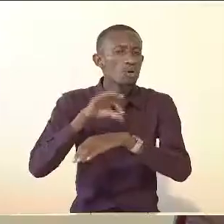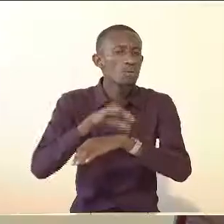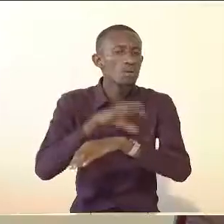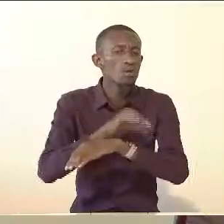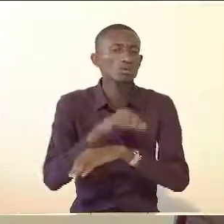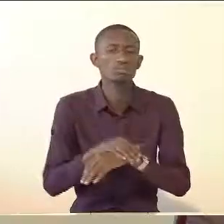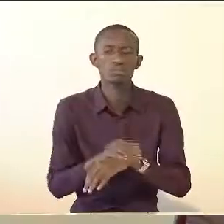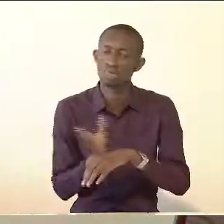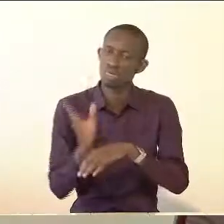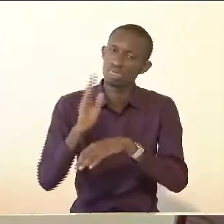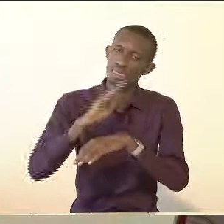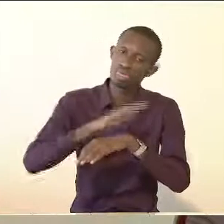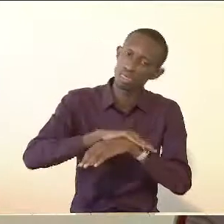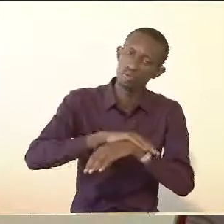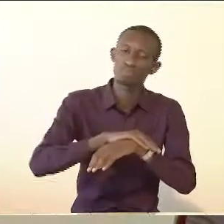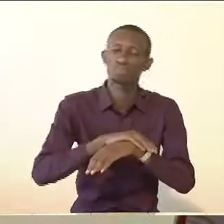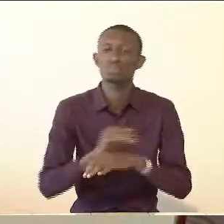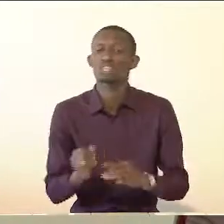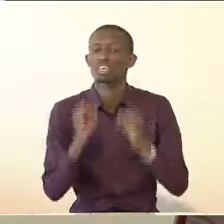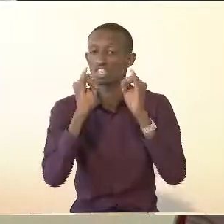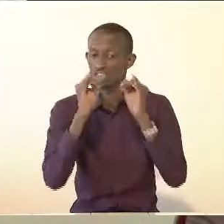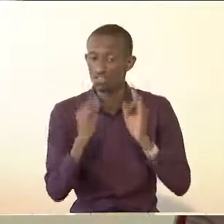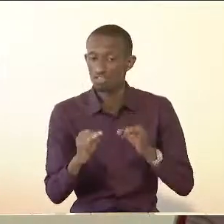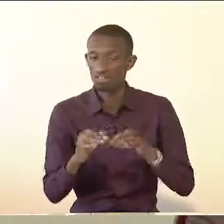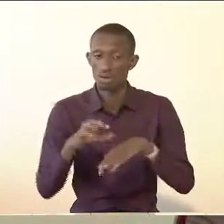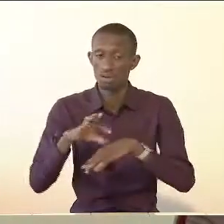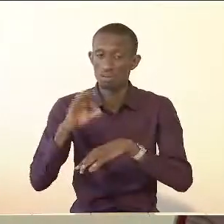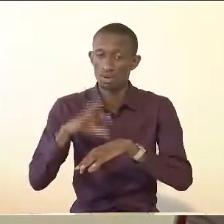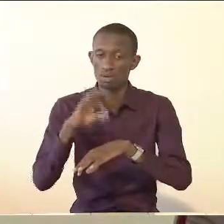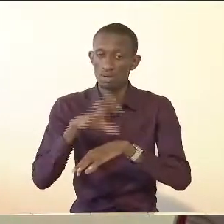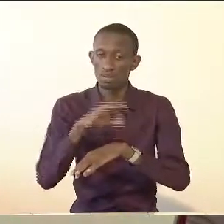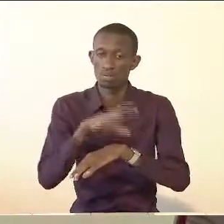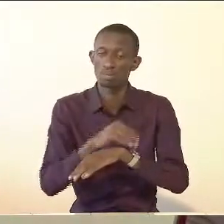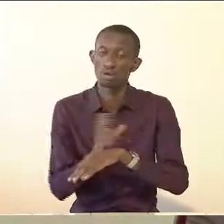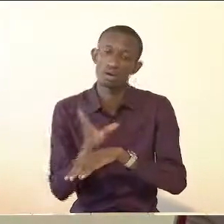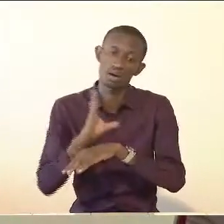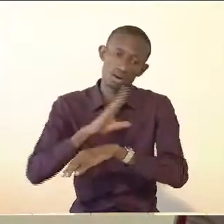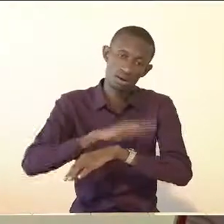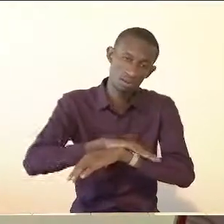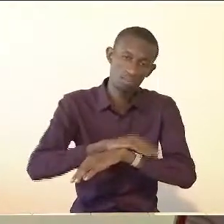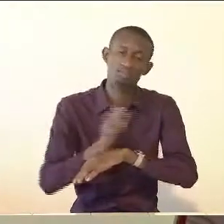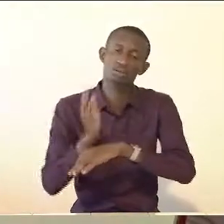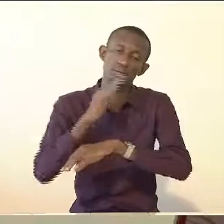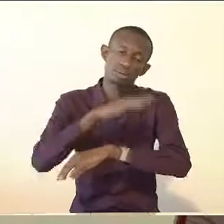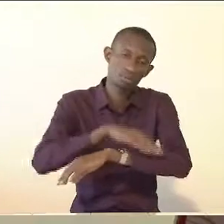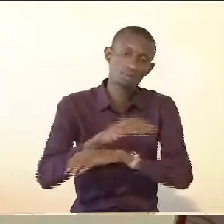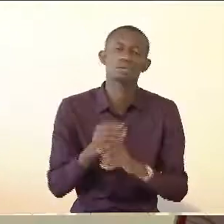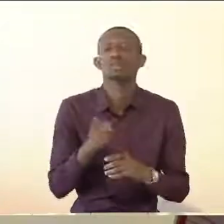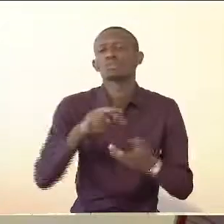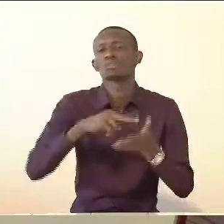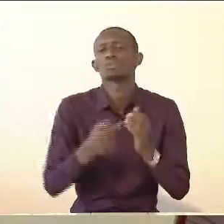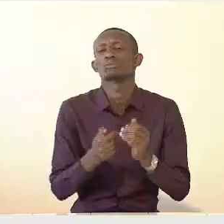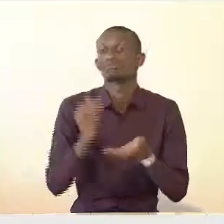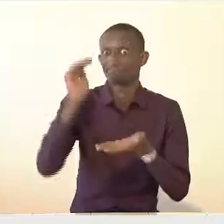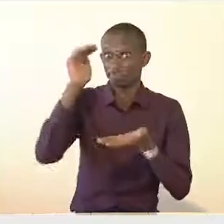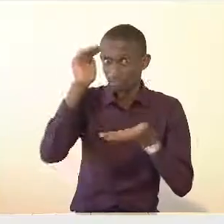down, automatically that is one way of reducing the body temperature when it is high. Muscles attached